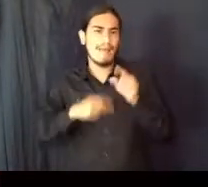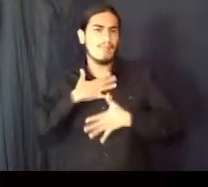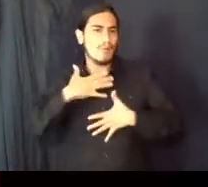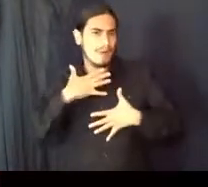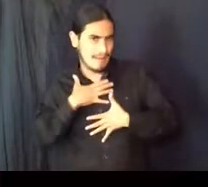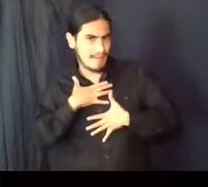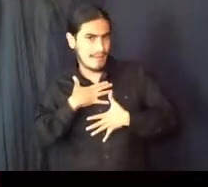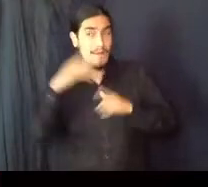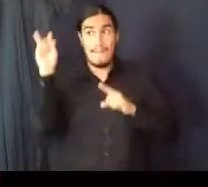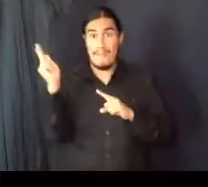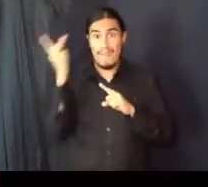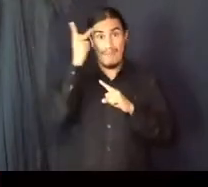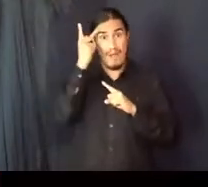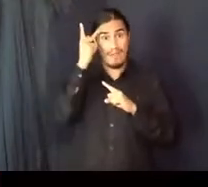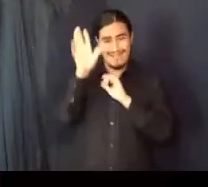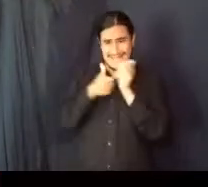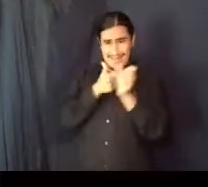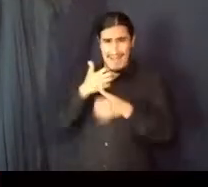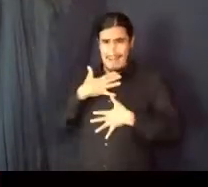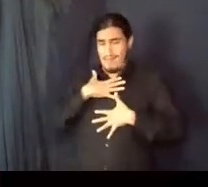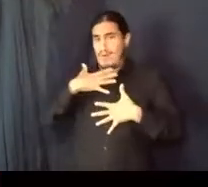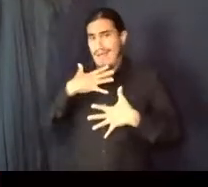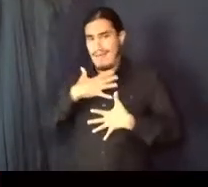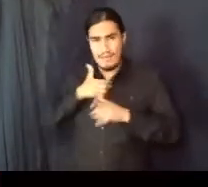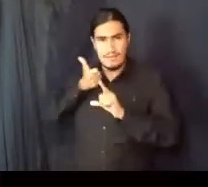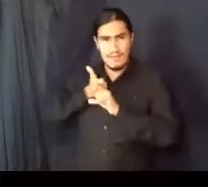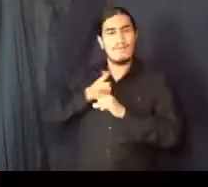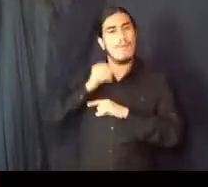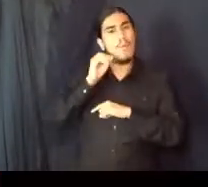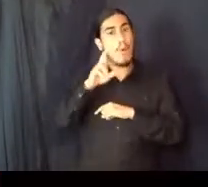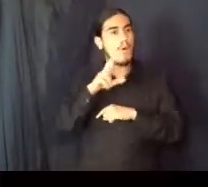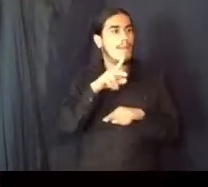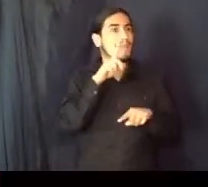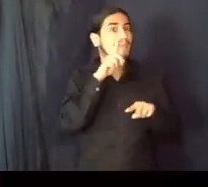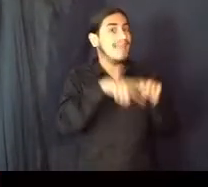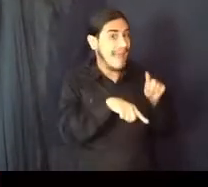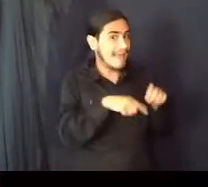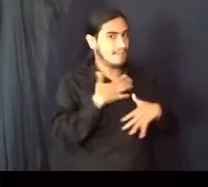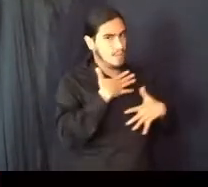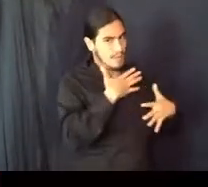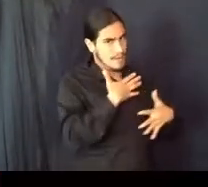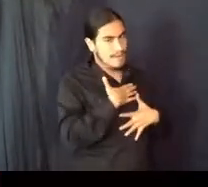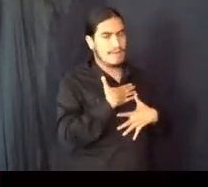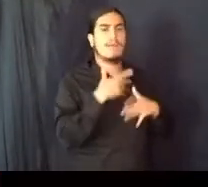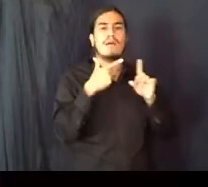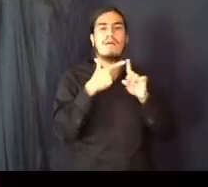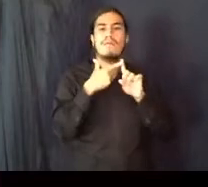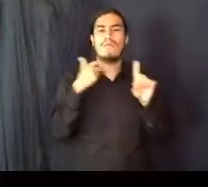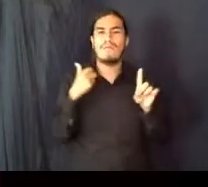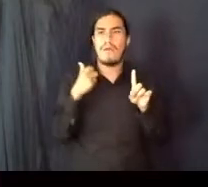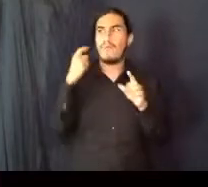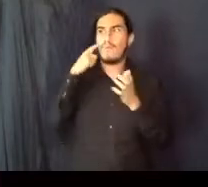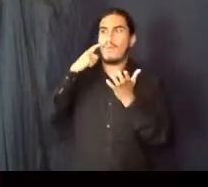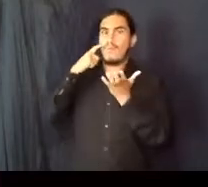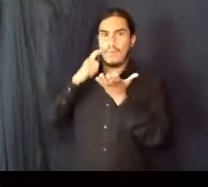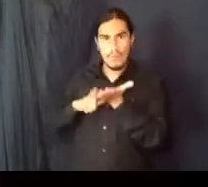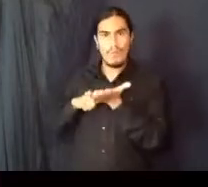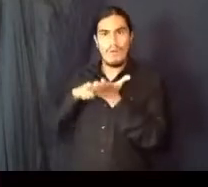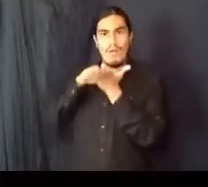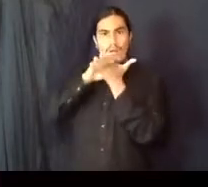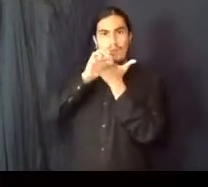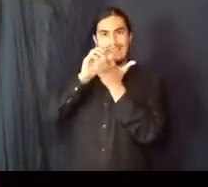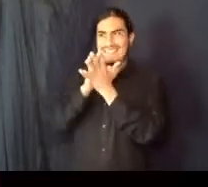of breathing or unbreathability run through the lived archives of Black and racialized people